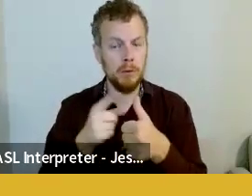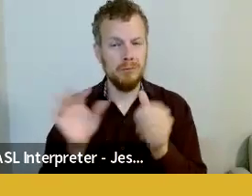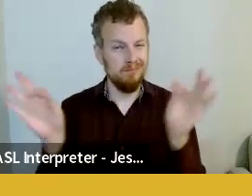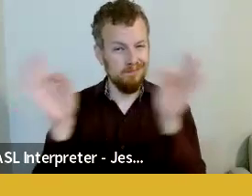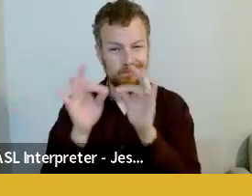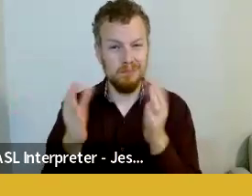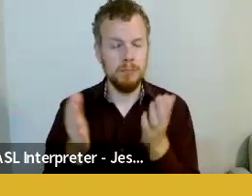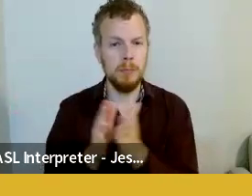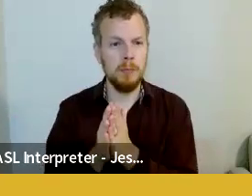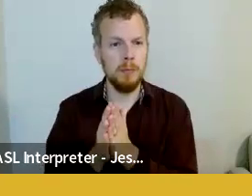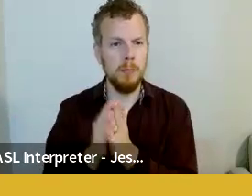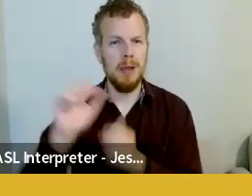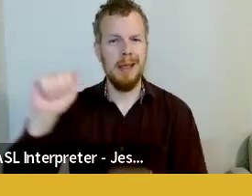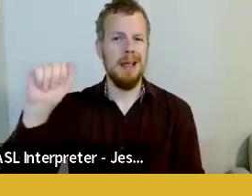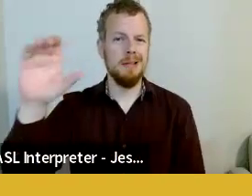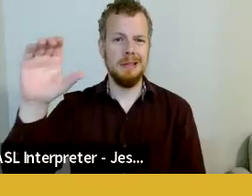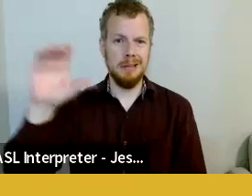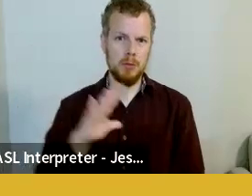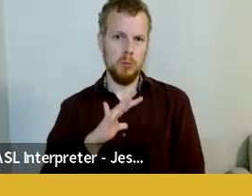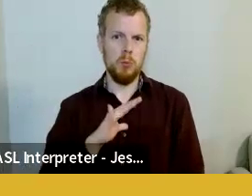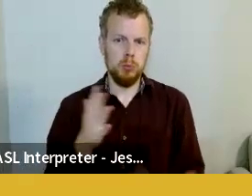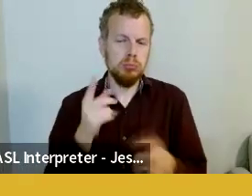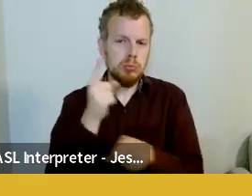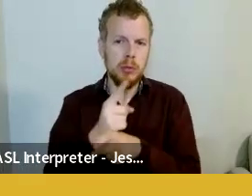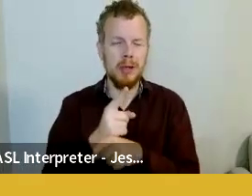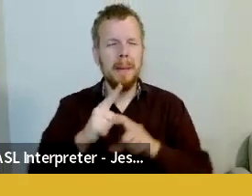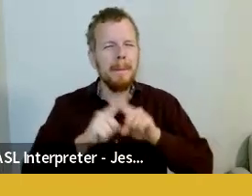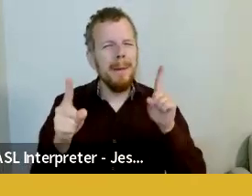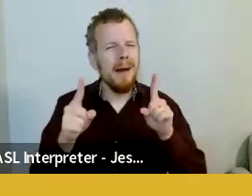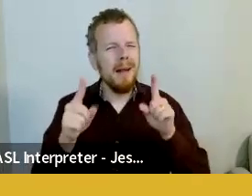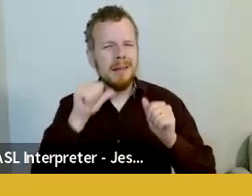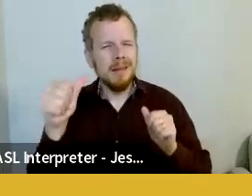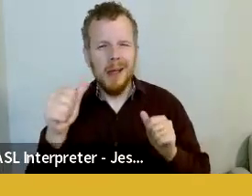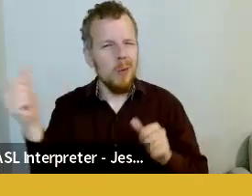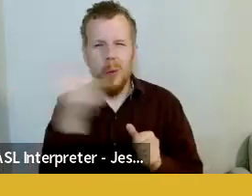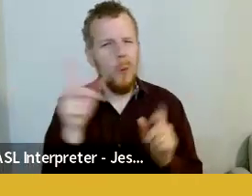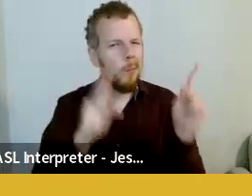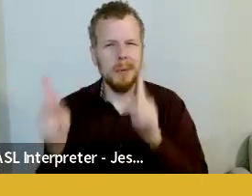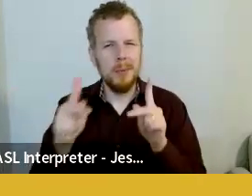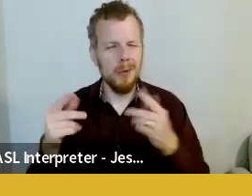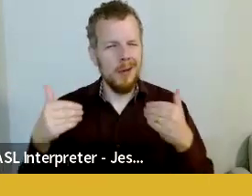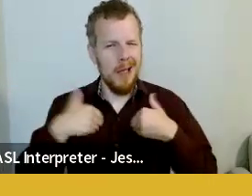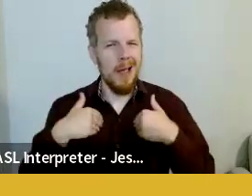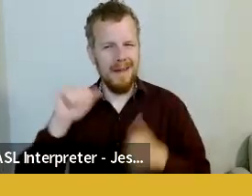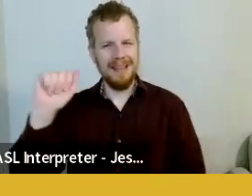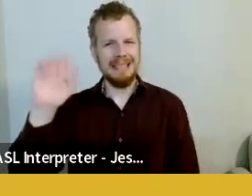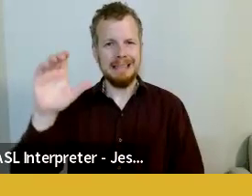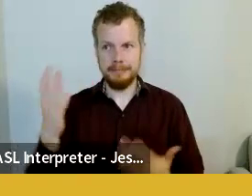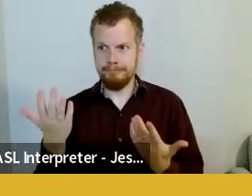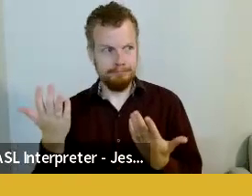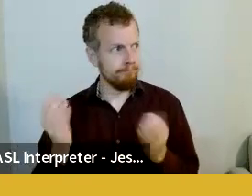extreme heat would be using an AC unit, right? But not all of us own or have access to an actual AC unit. So a